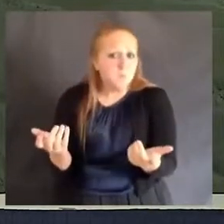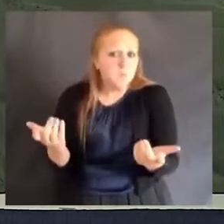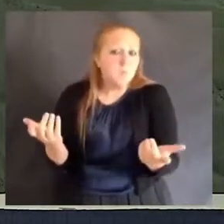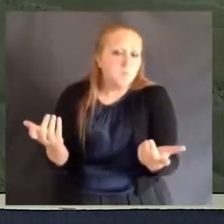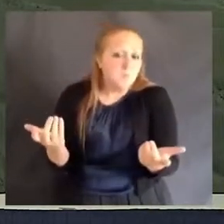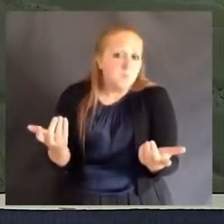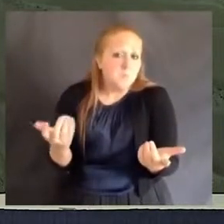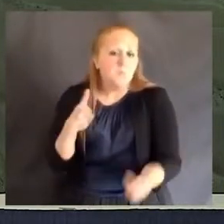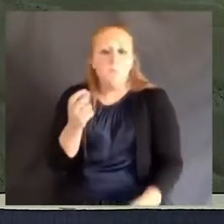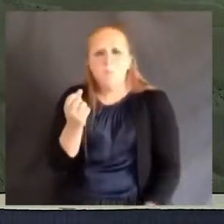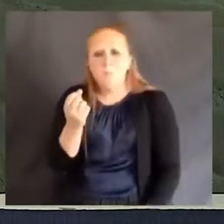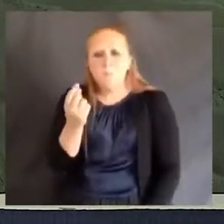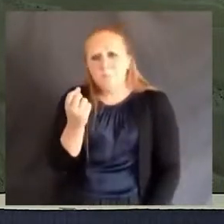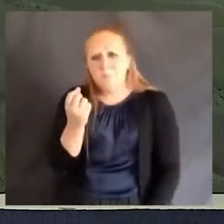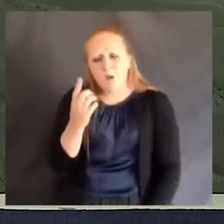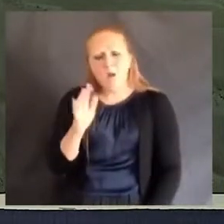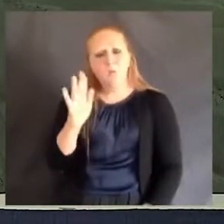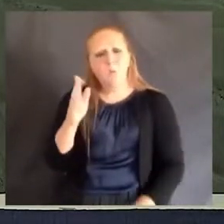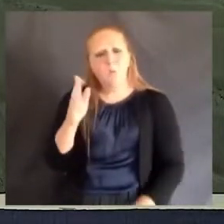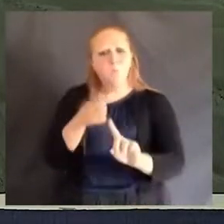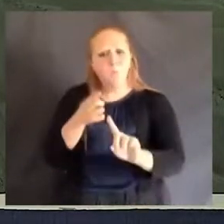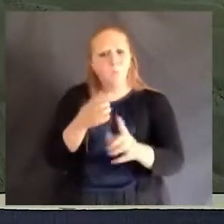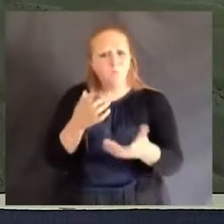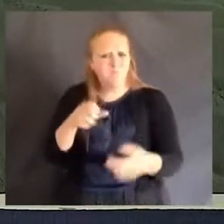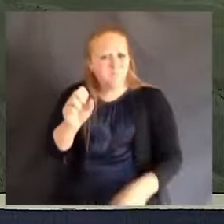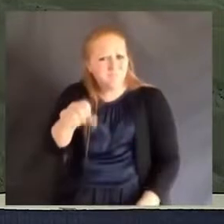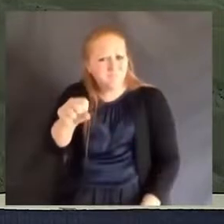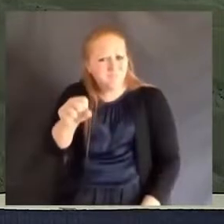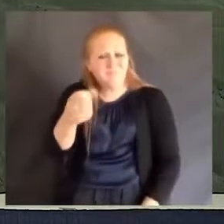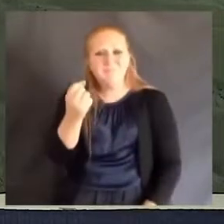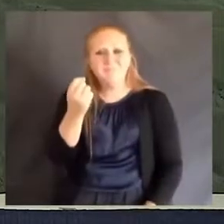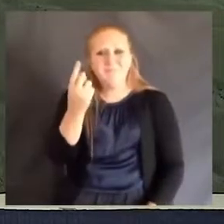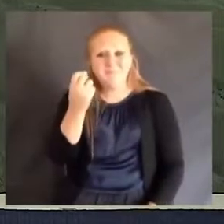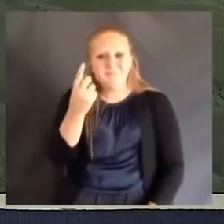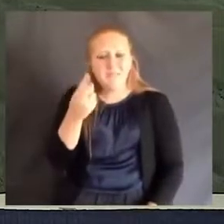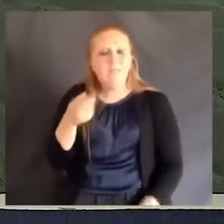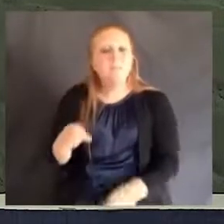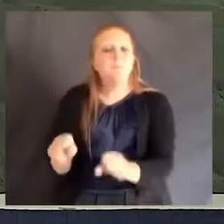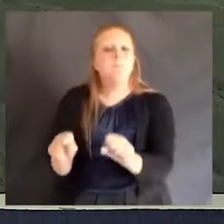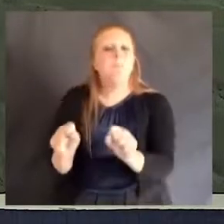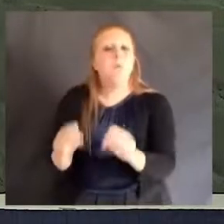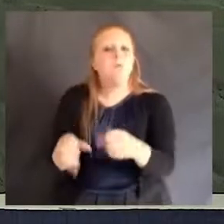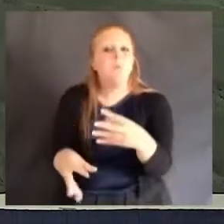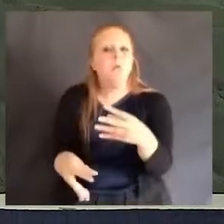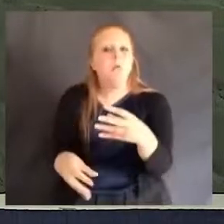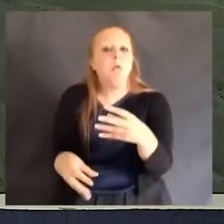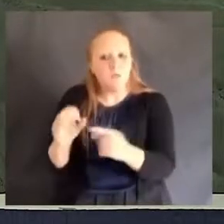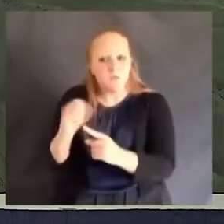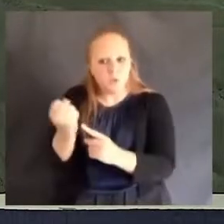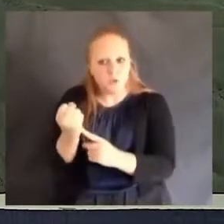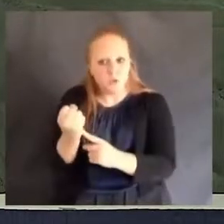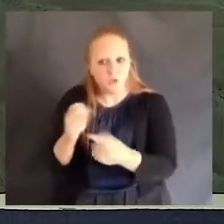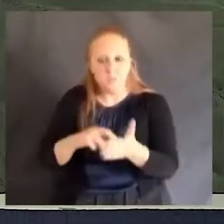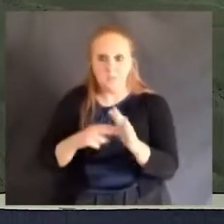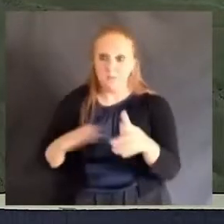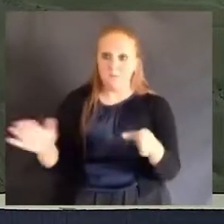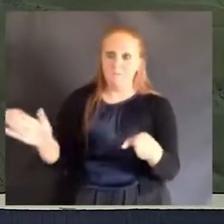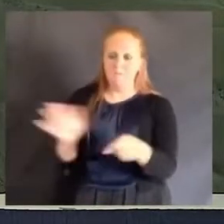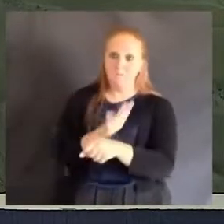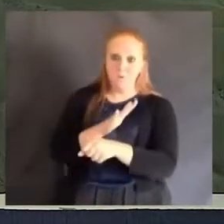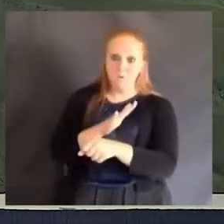But I think the point is right, that these are contributing circumstances. And I think you had a number